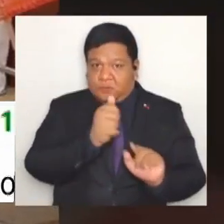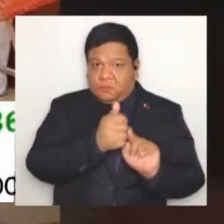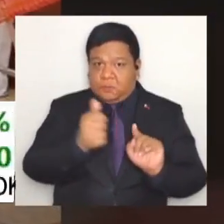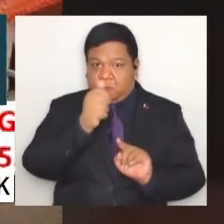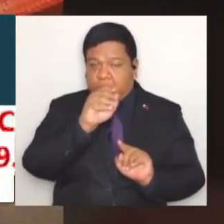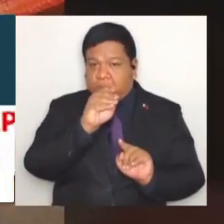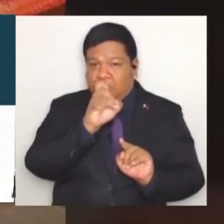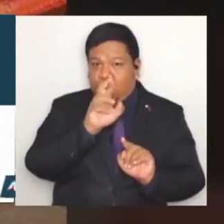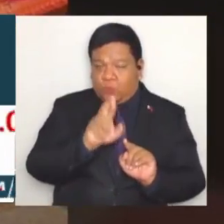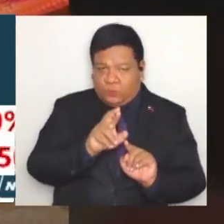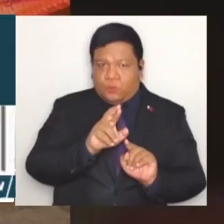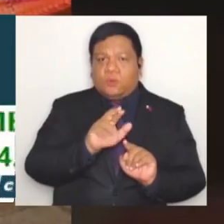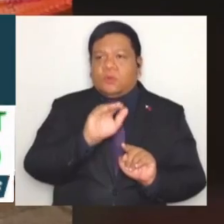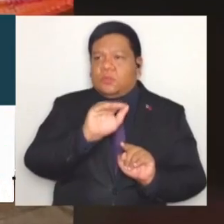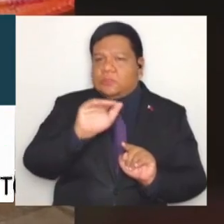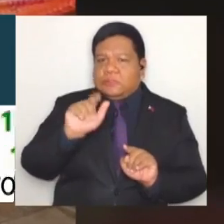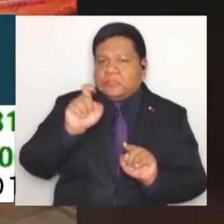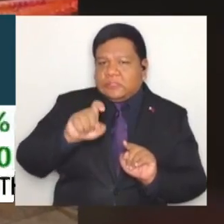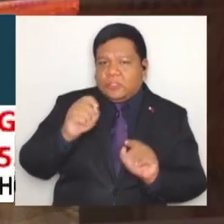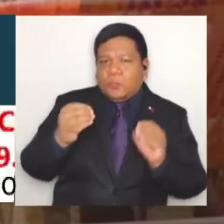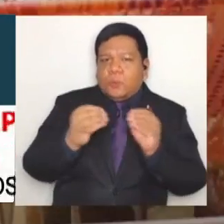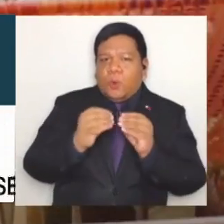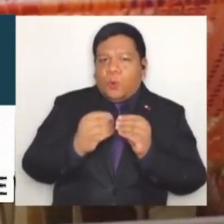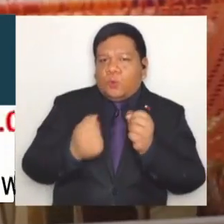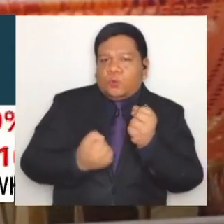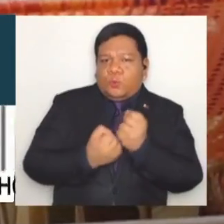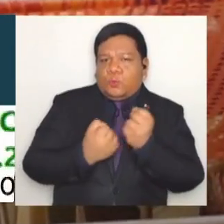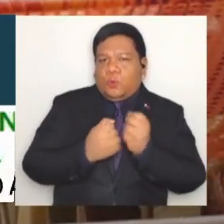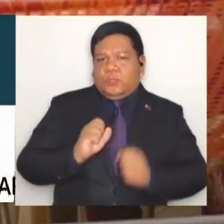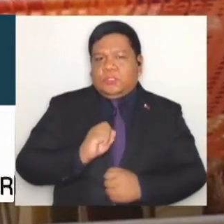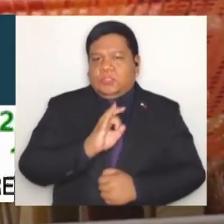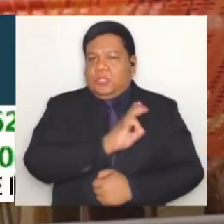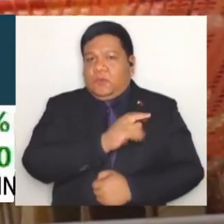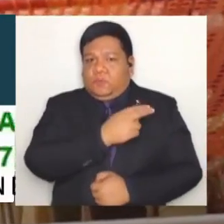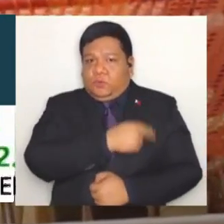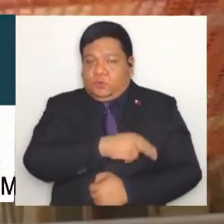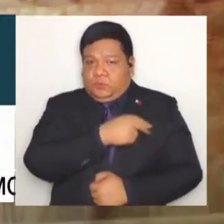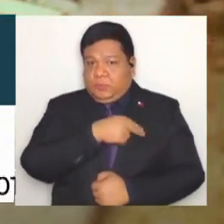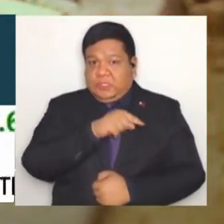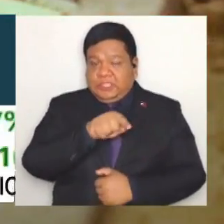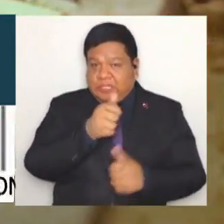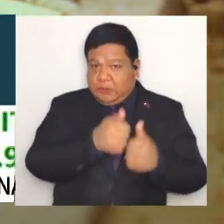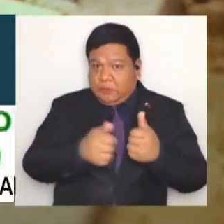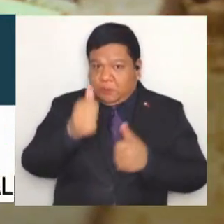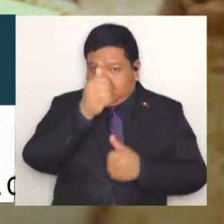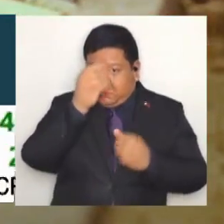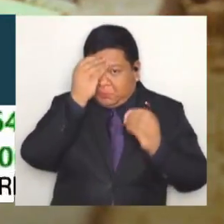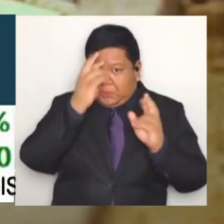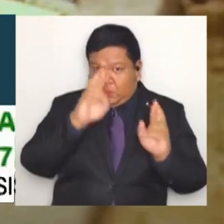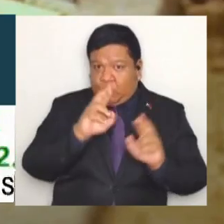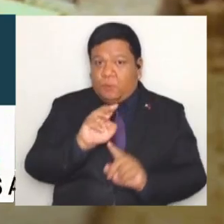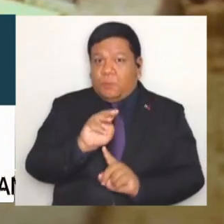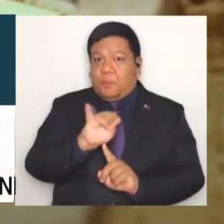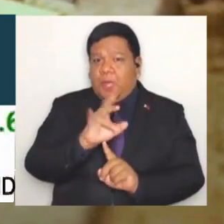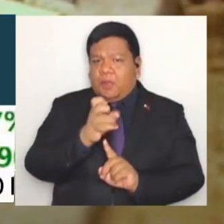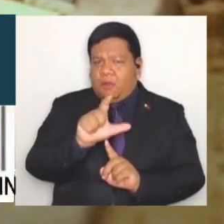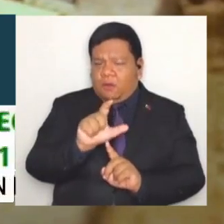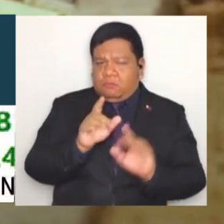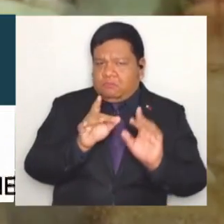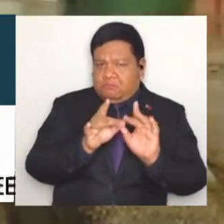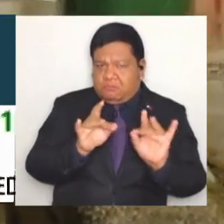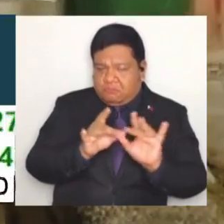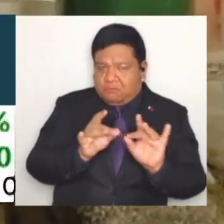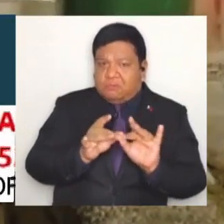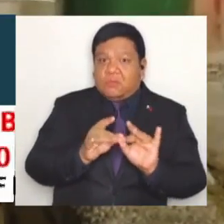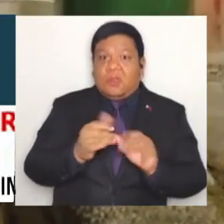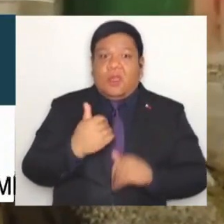help fend off the rising number of cases there. Acting Mayor Michael Rama says at least 3 hospitals in the city